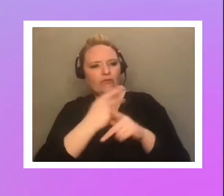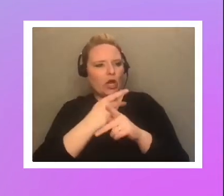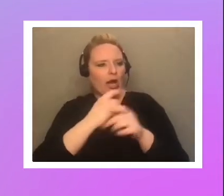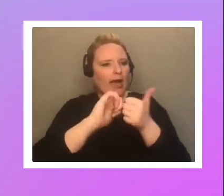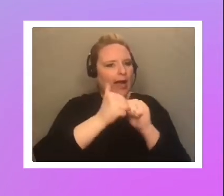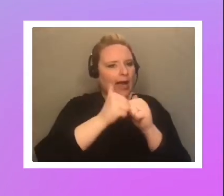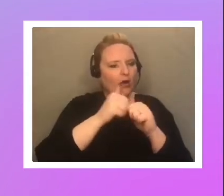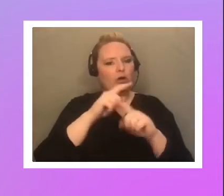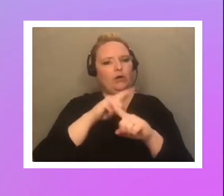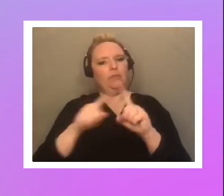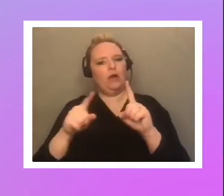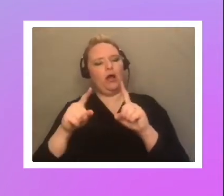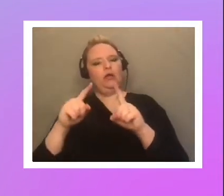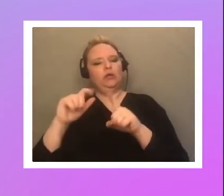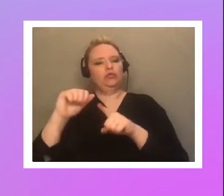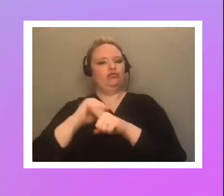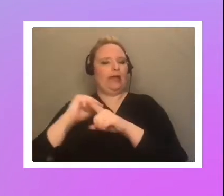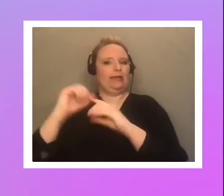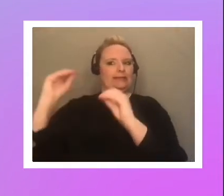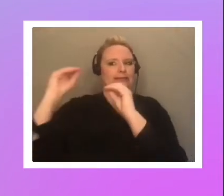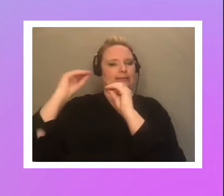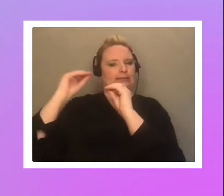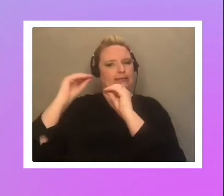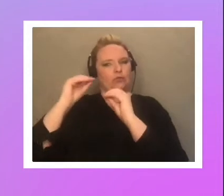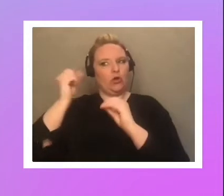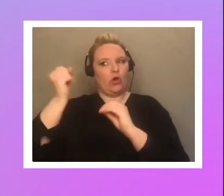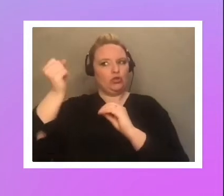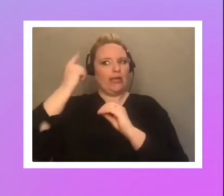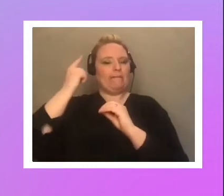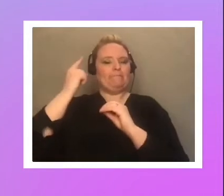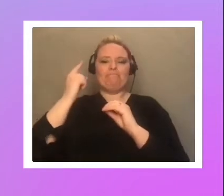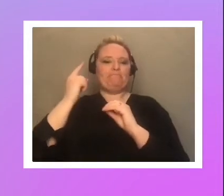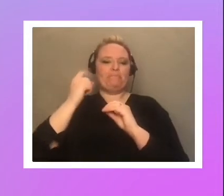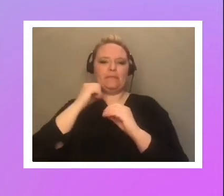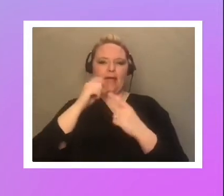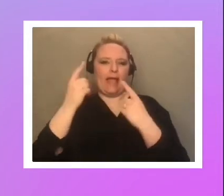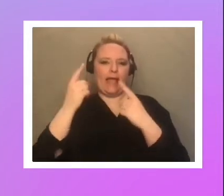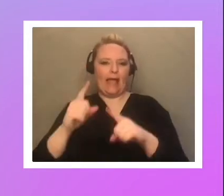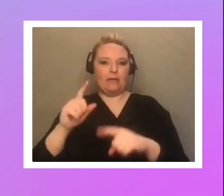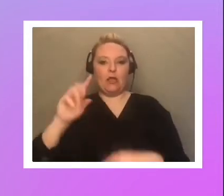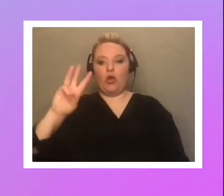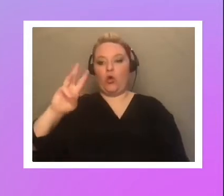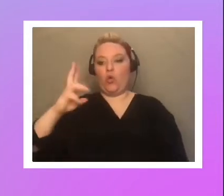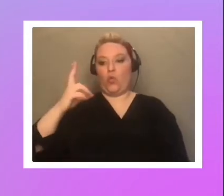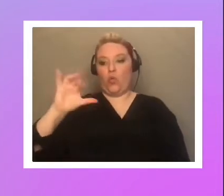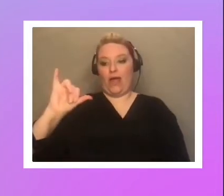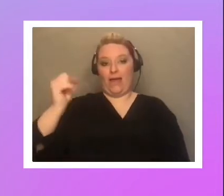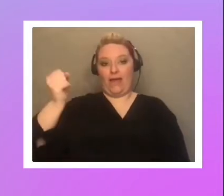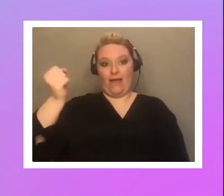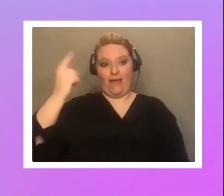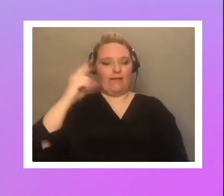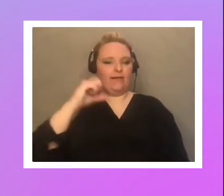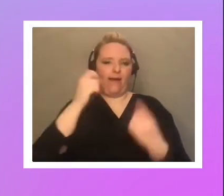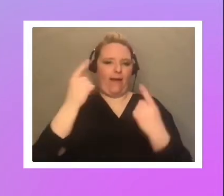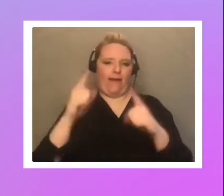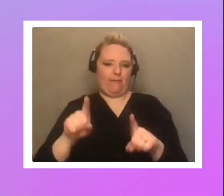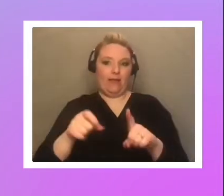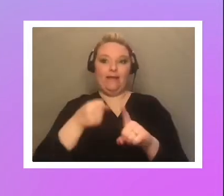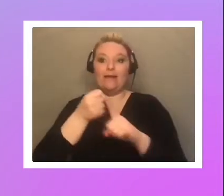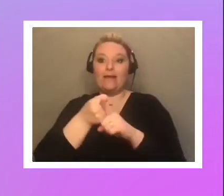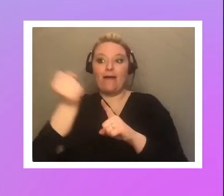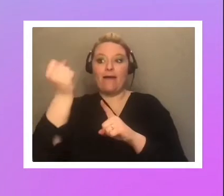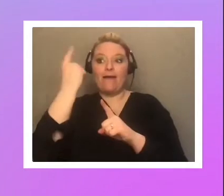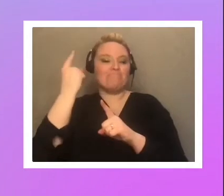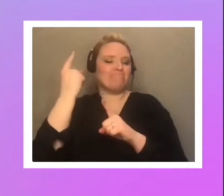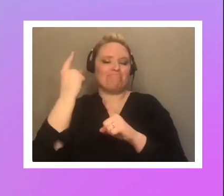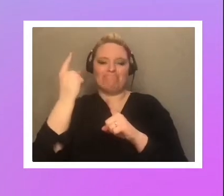they don't get to the part of understanding the whys and the impact of what